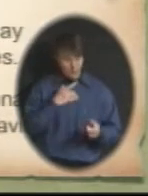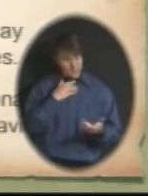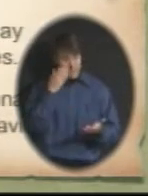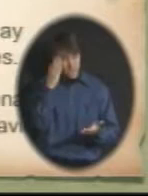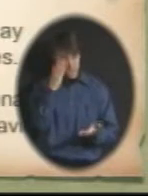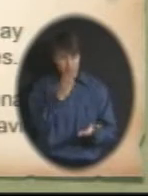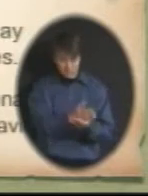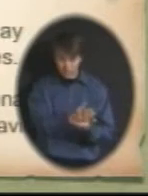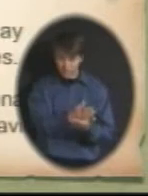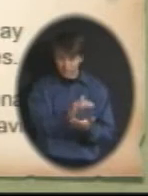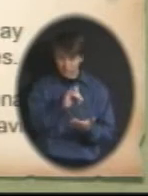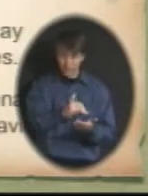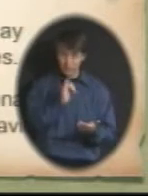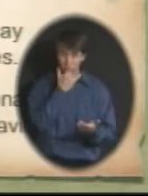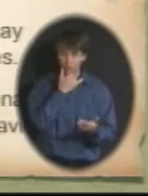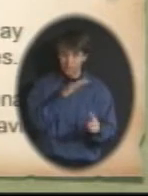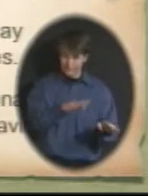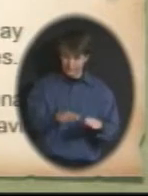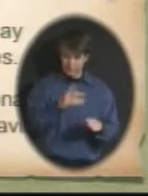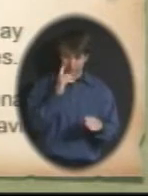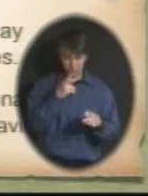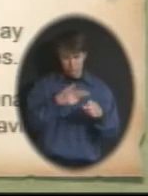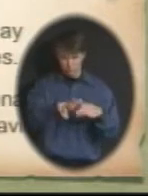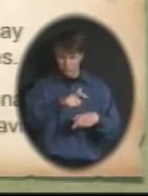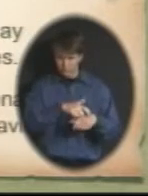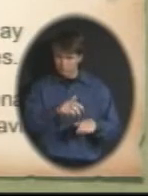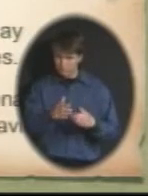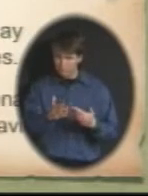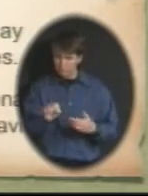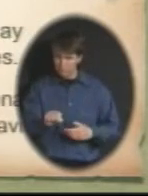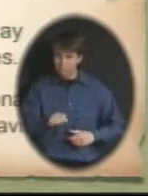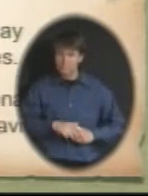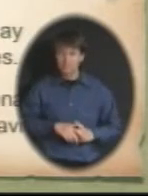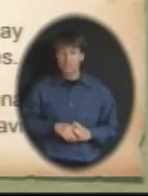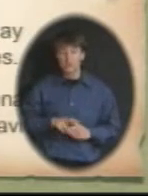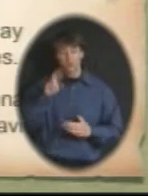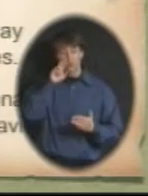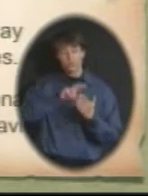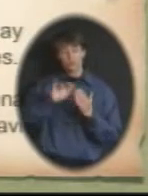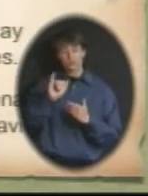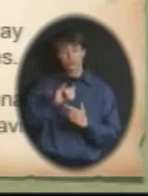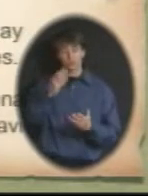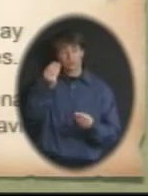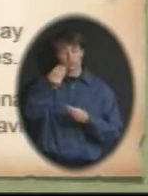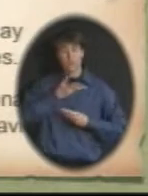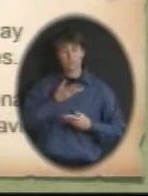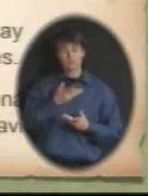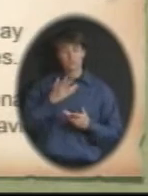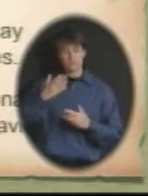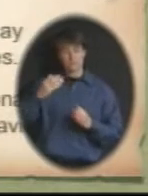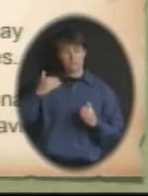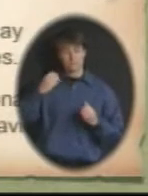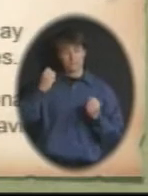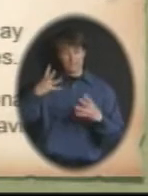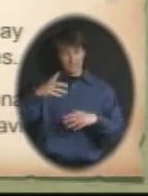and suppress that inappropriate behavior for a time being, okay? Research also tells us that oftentimes the person doing the